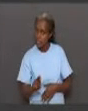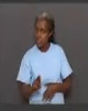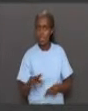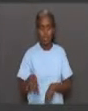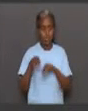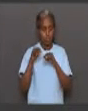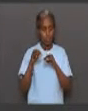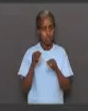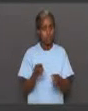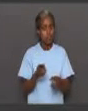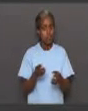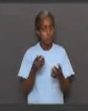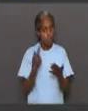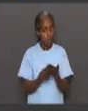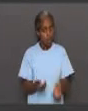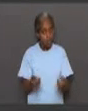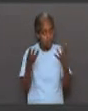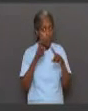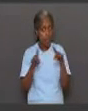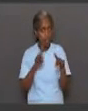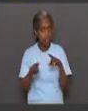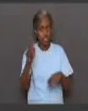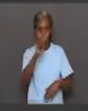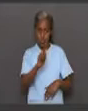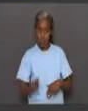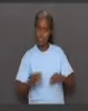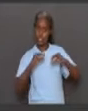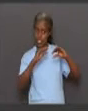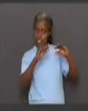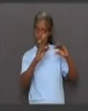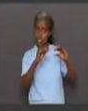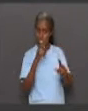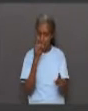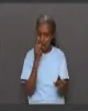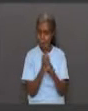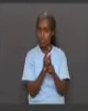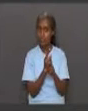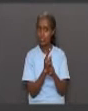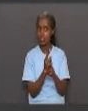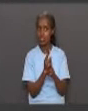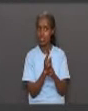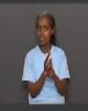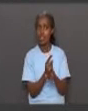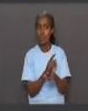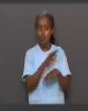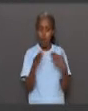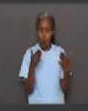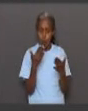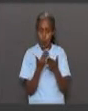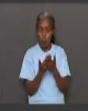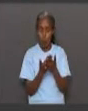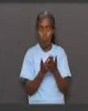are several reasons. Geometry can teach us to think clearly. Of all